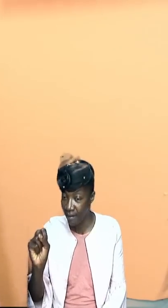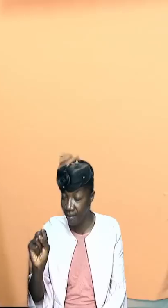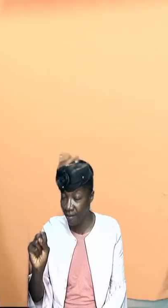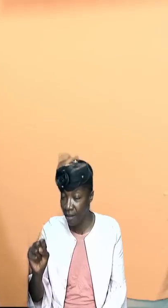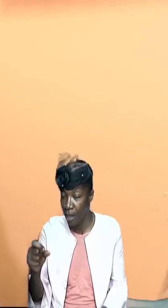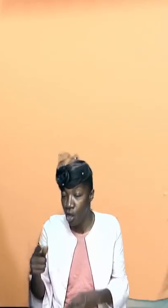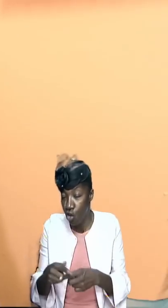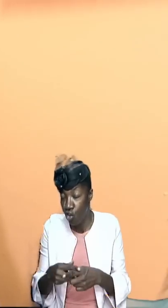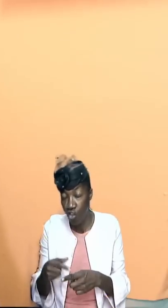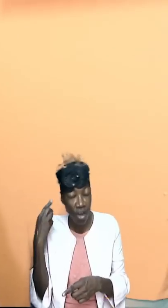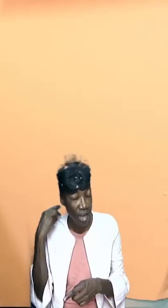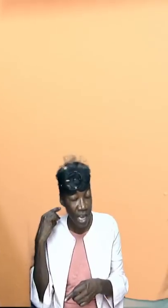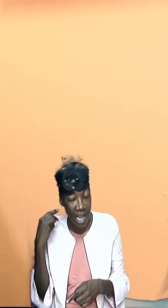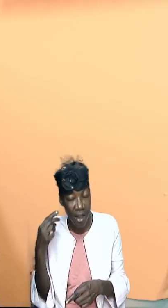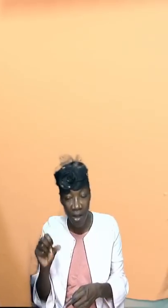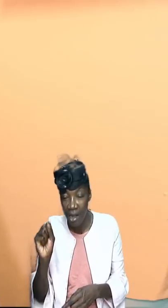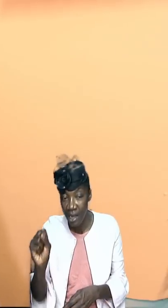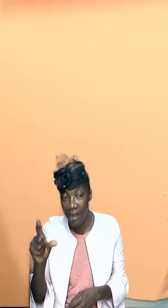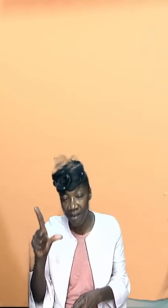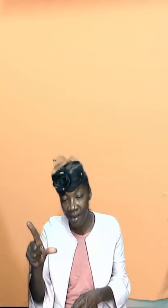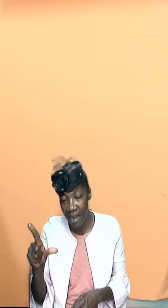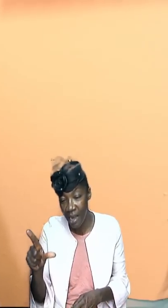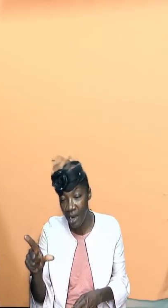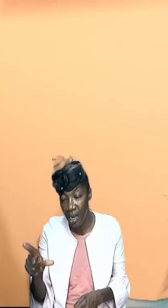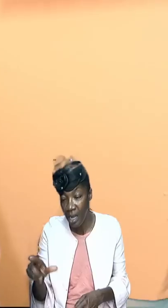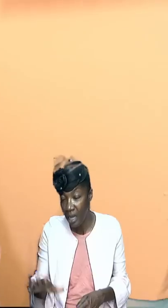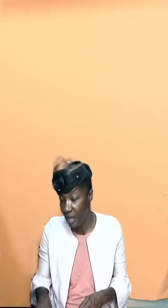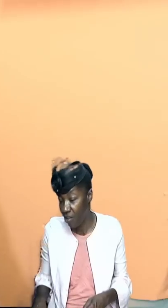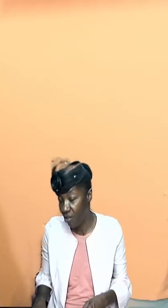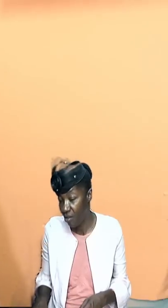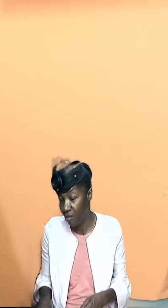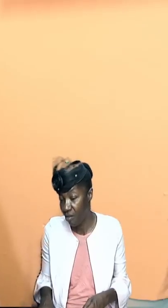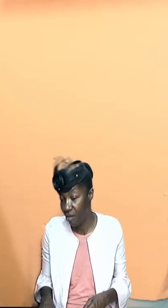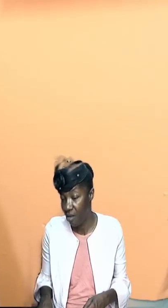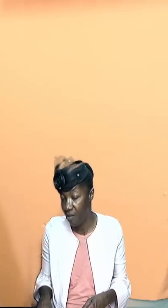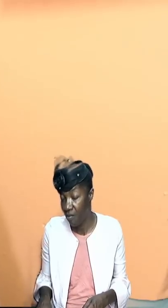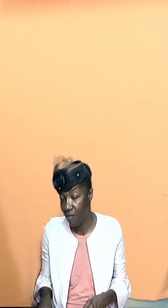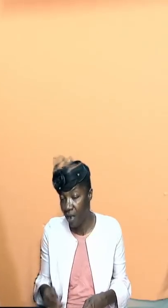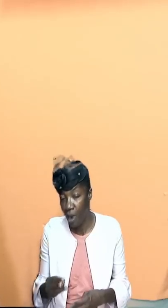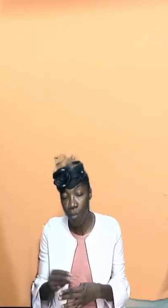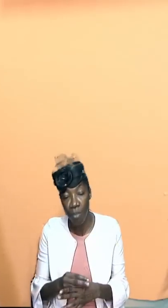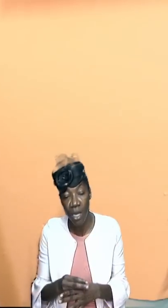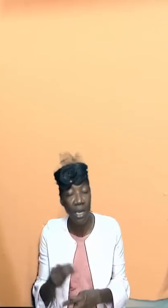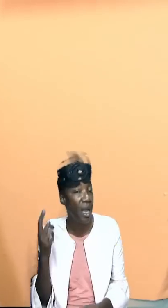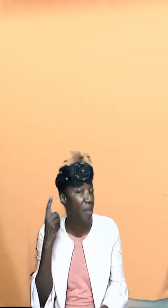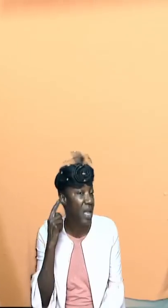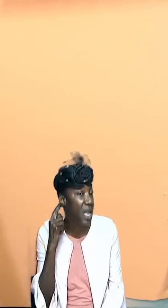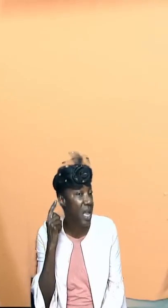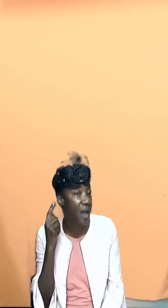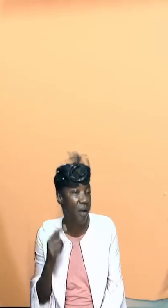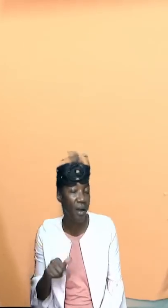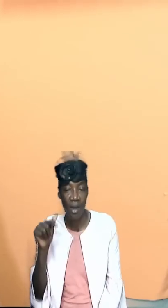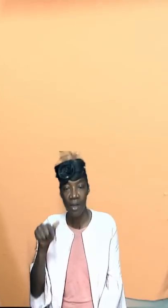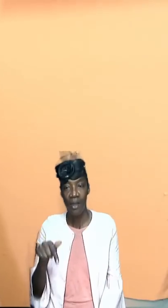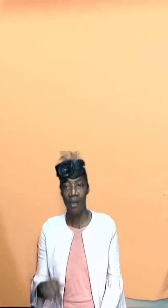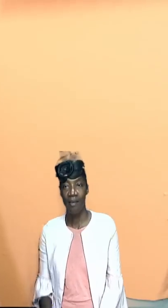and a L, the offspring have medium length hair. Brothers and sisters, this